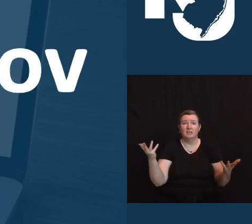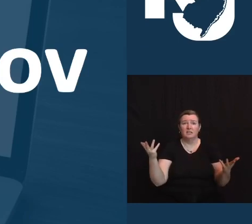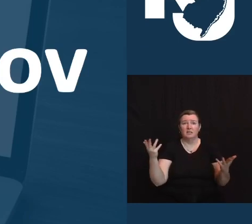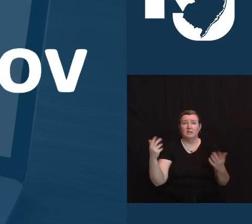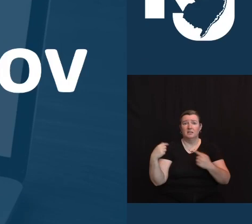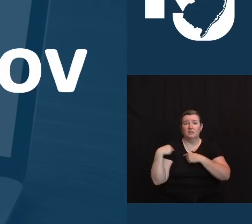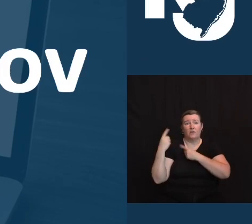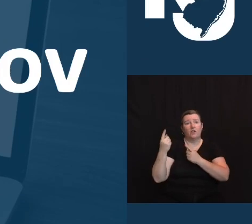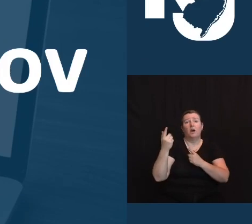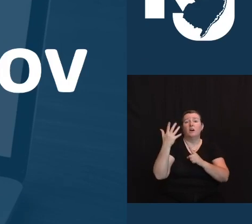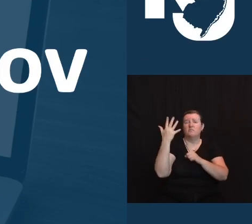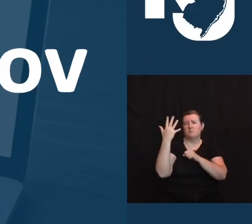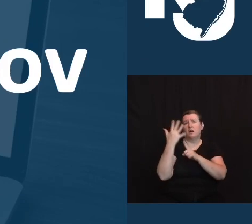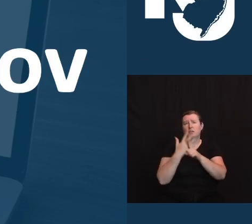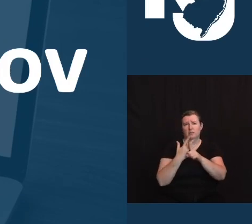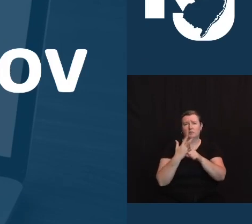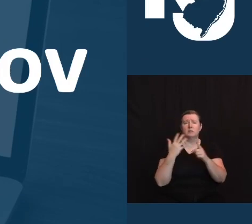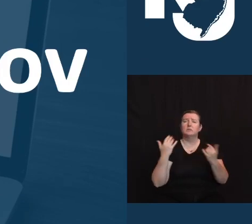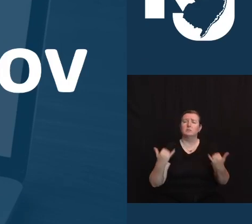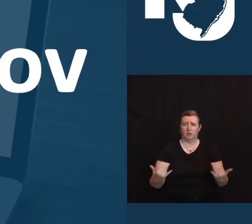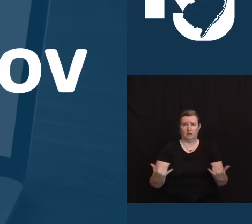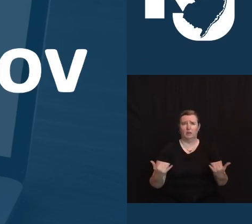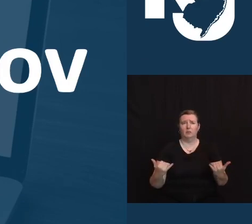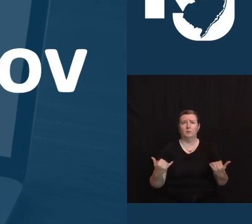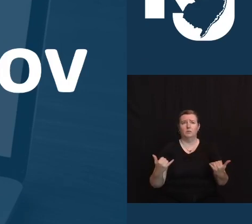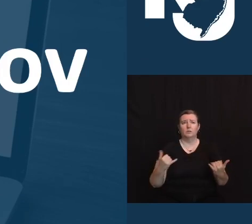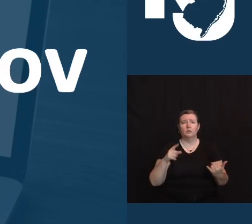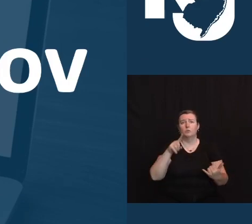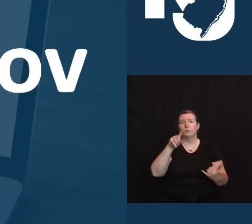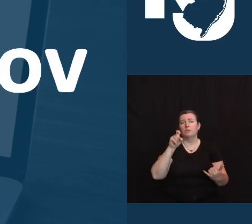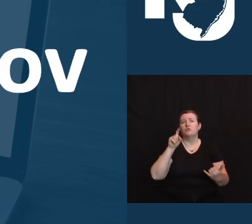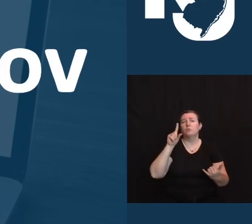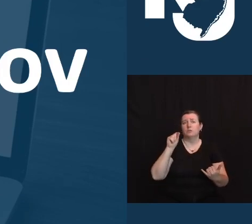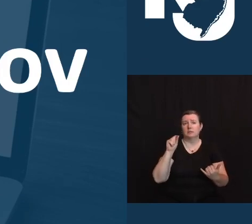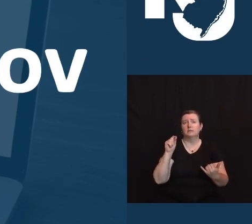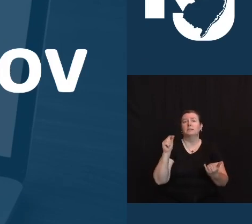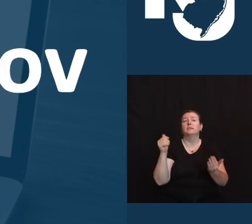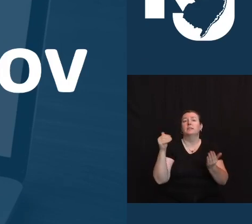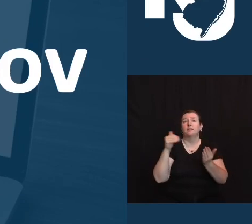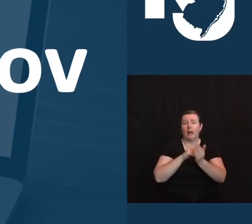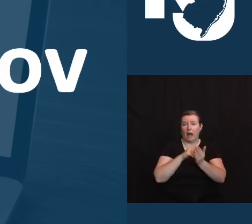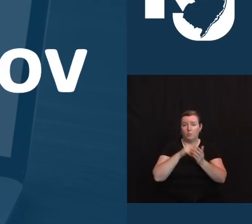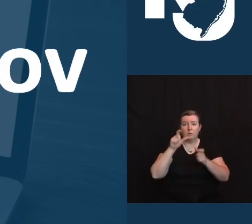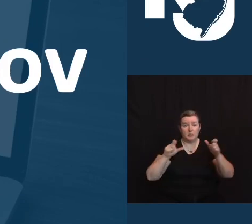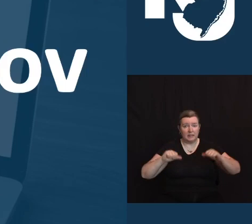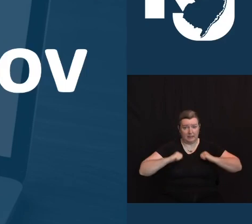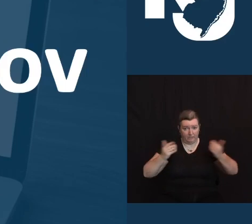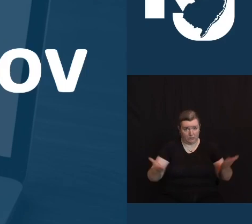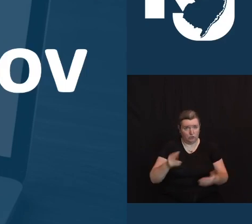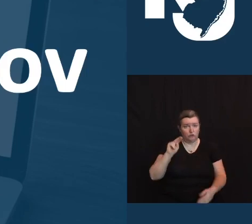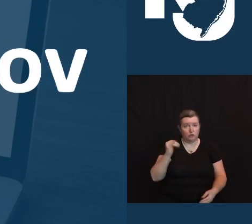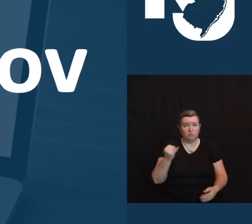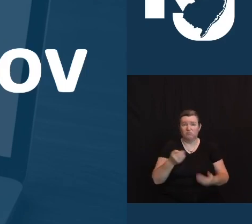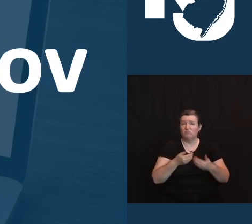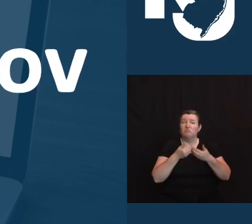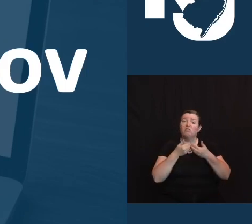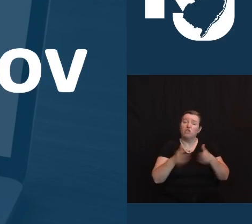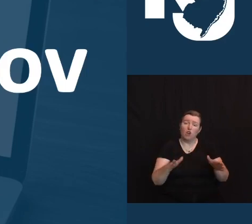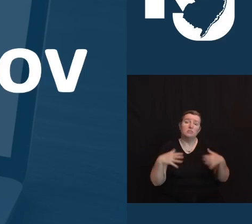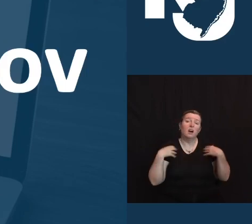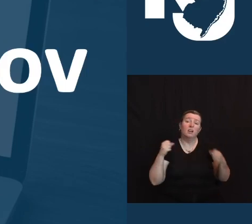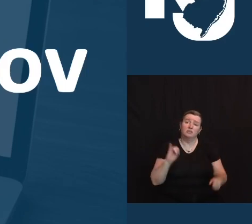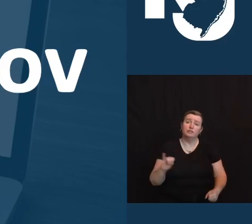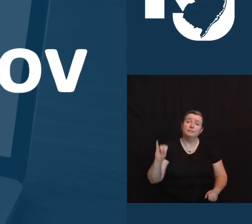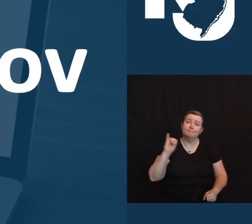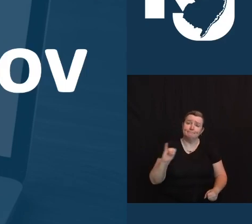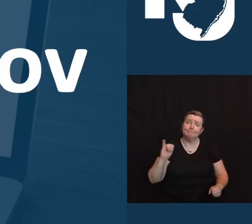than 120,000 New Jerseyans have lost their health insurance, and the costs of Medicaid will go up.